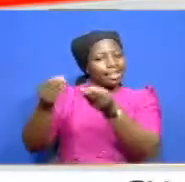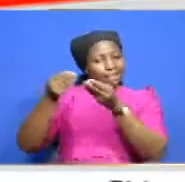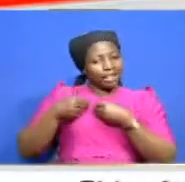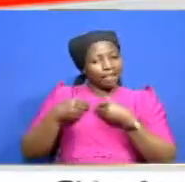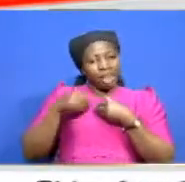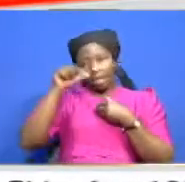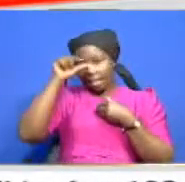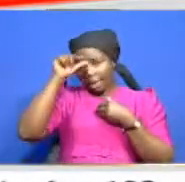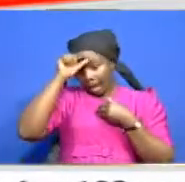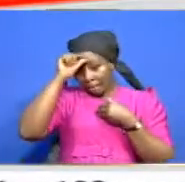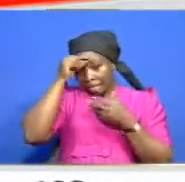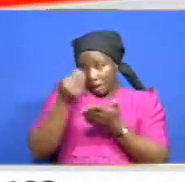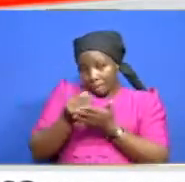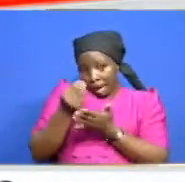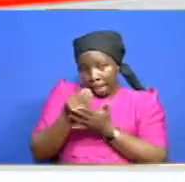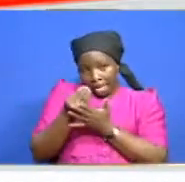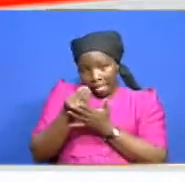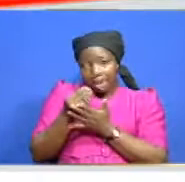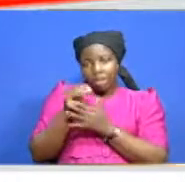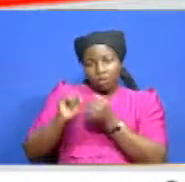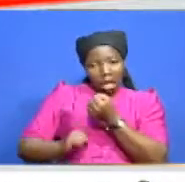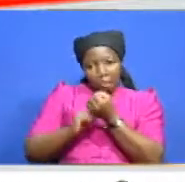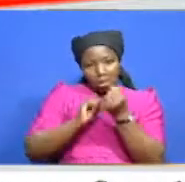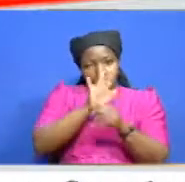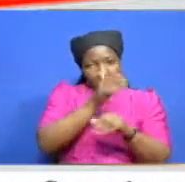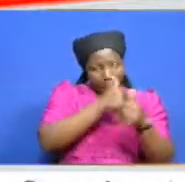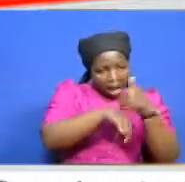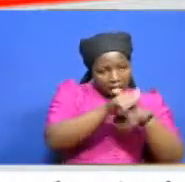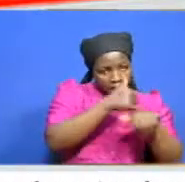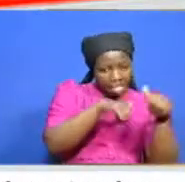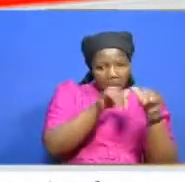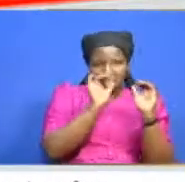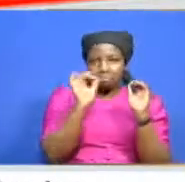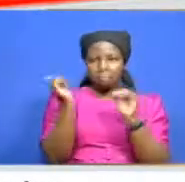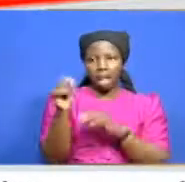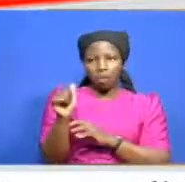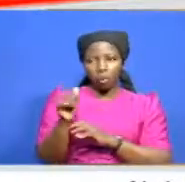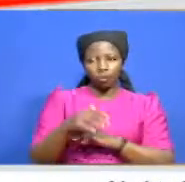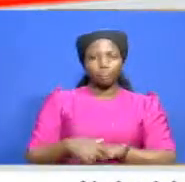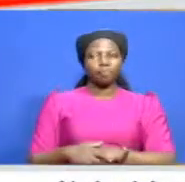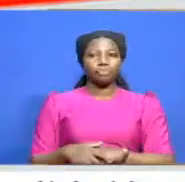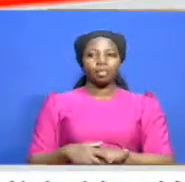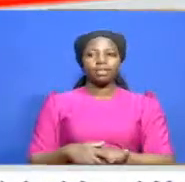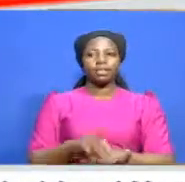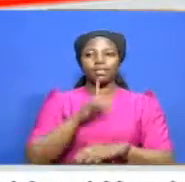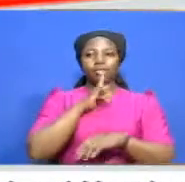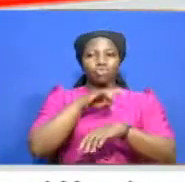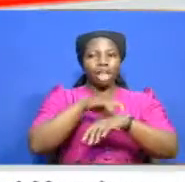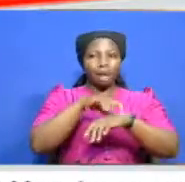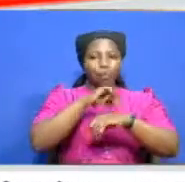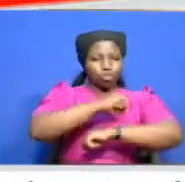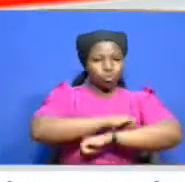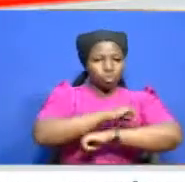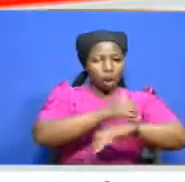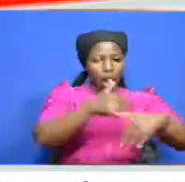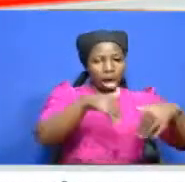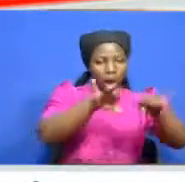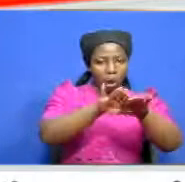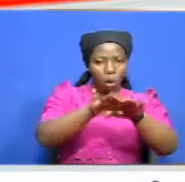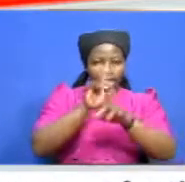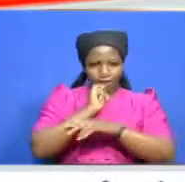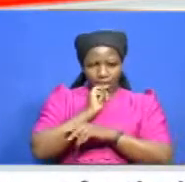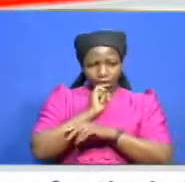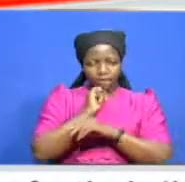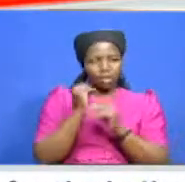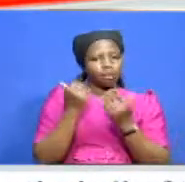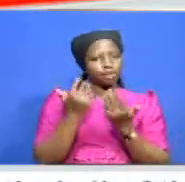government to support their activities and operations. And therefore, when the schools were closed, schools, because